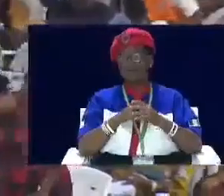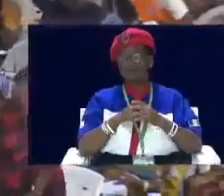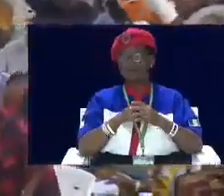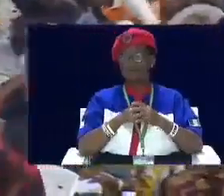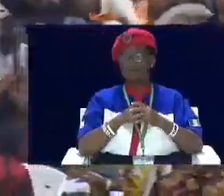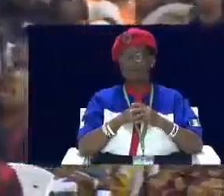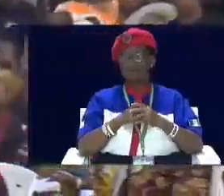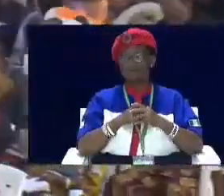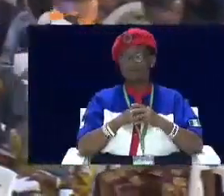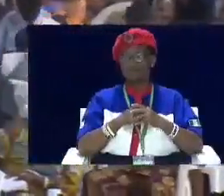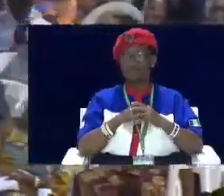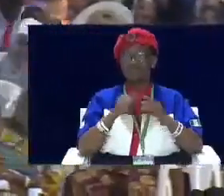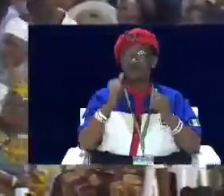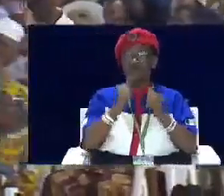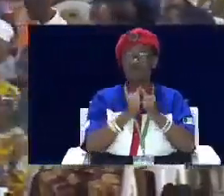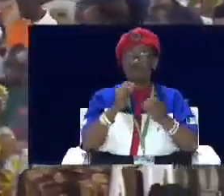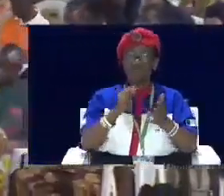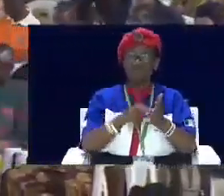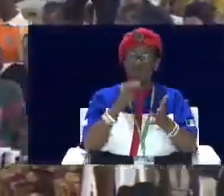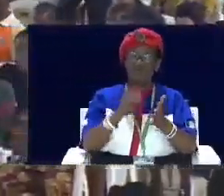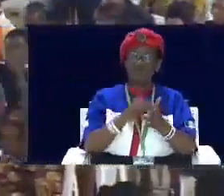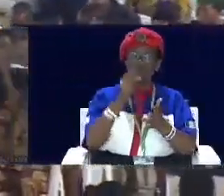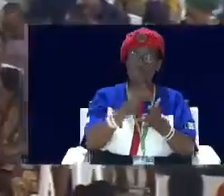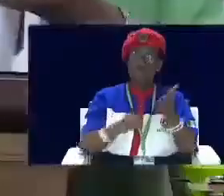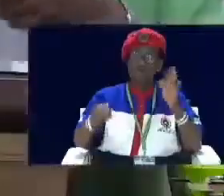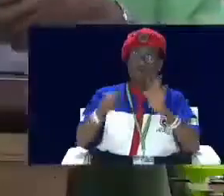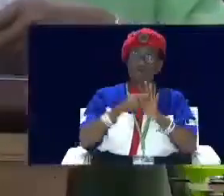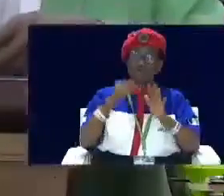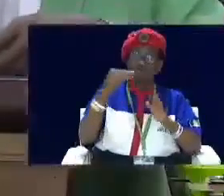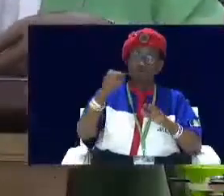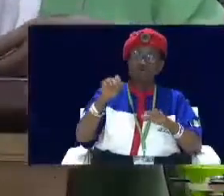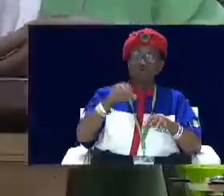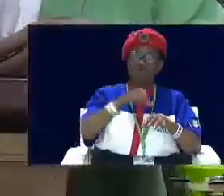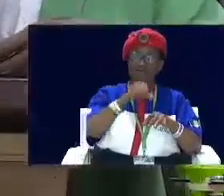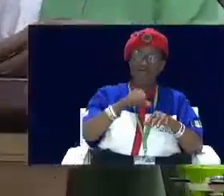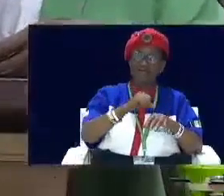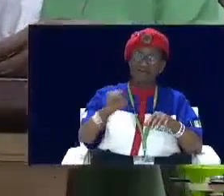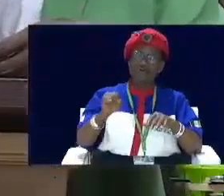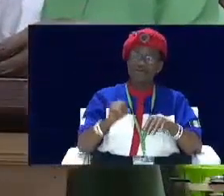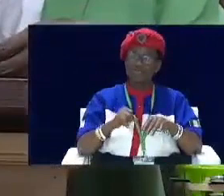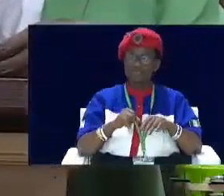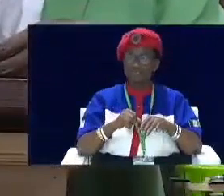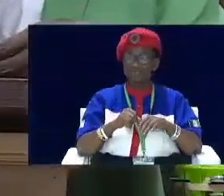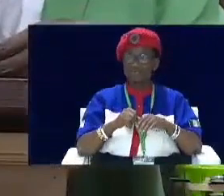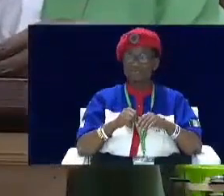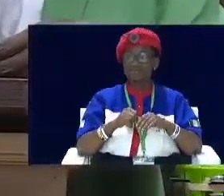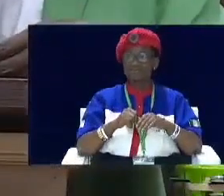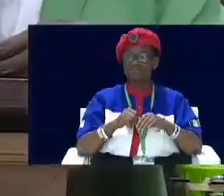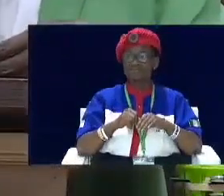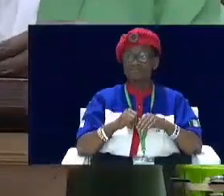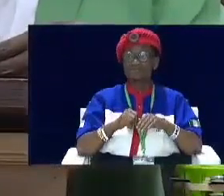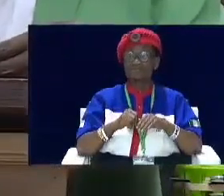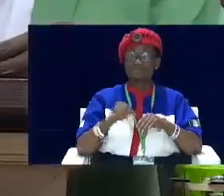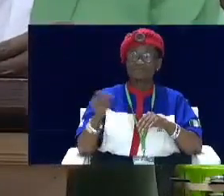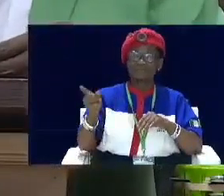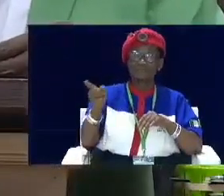With the double portion of anointing. Pẹ̀lú ìlọ́po méjì ìfàmì òróró yàn. You